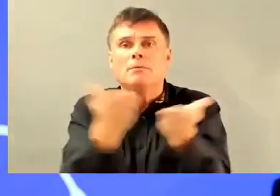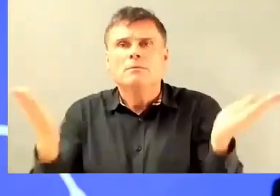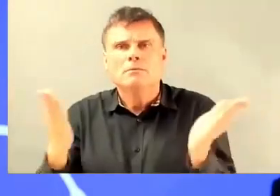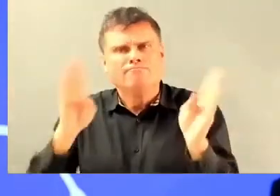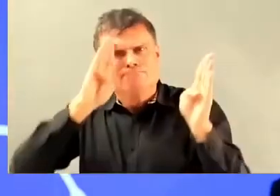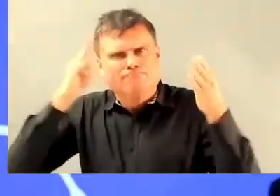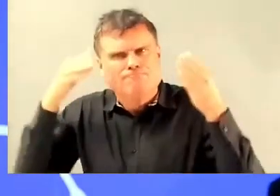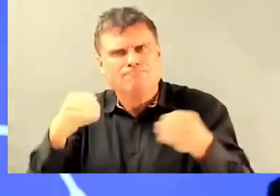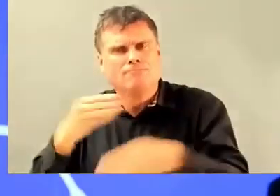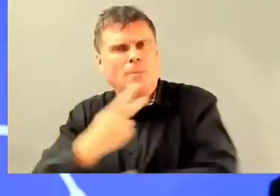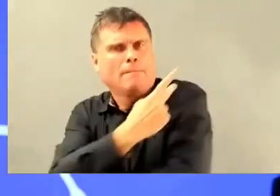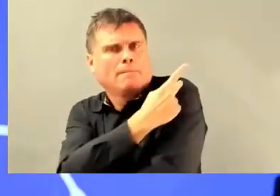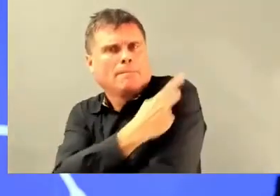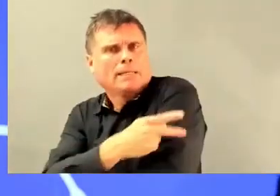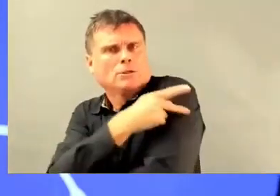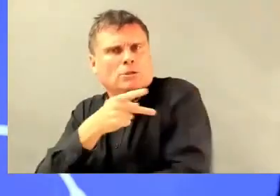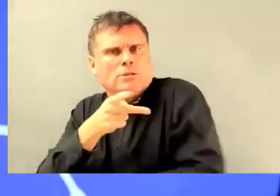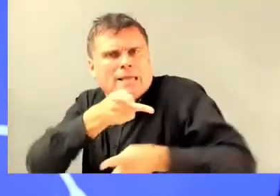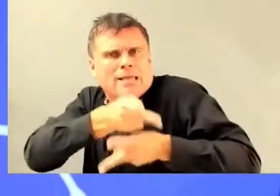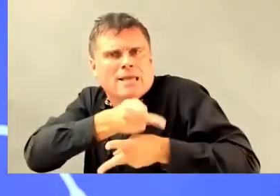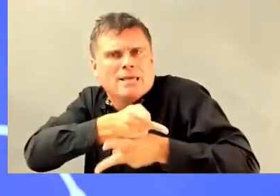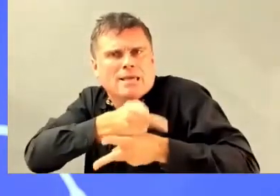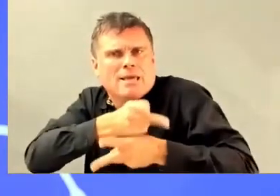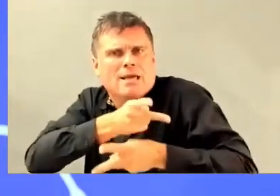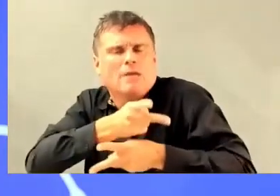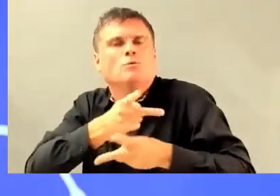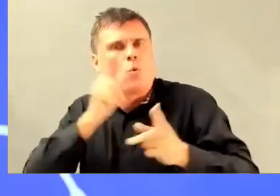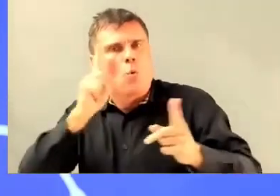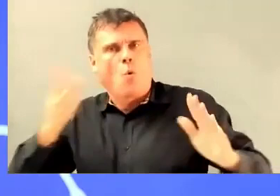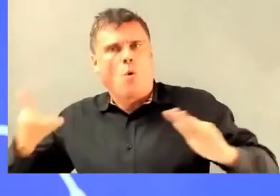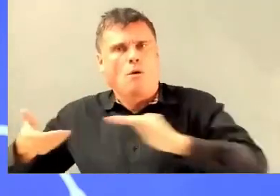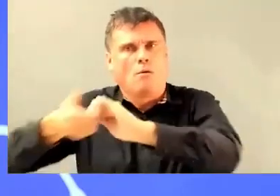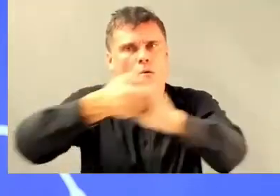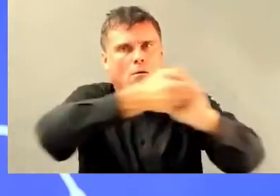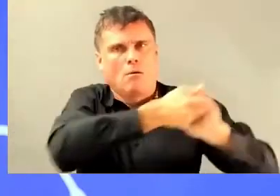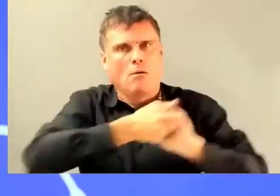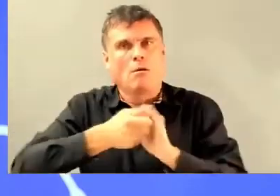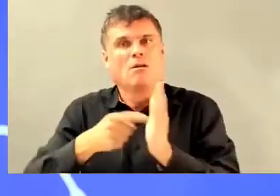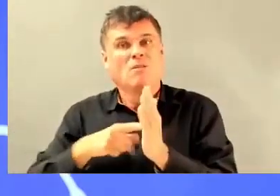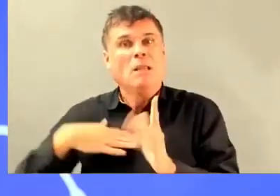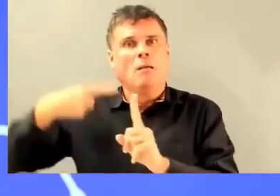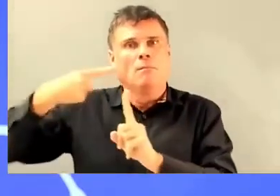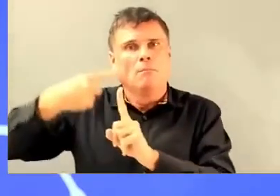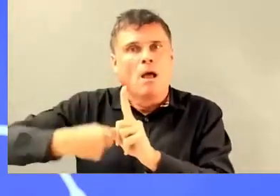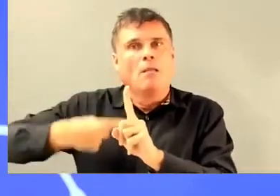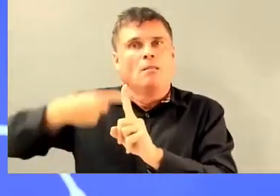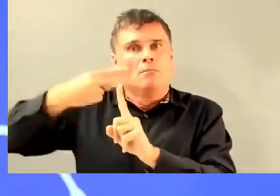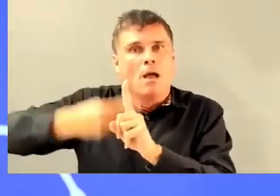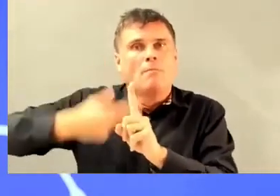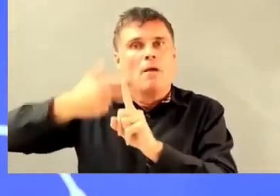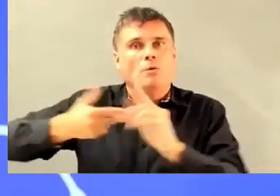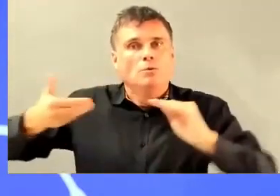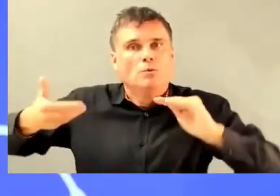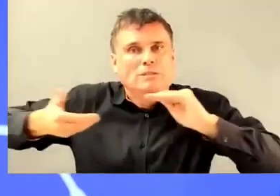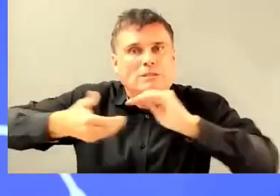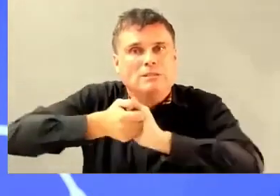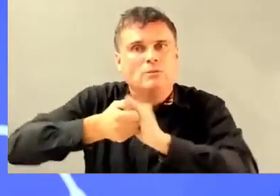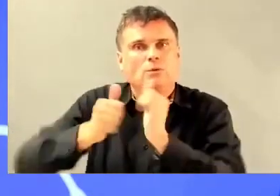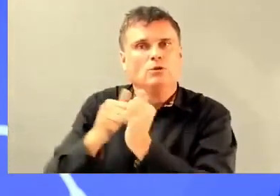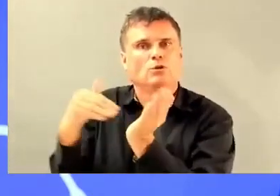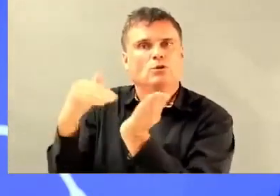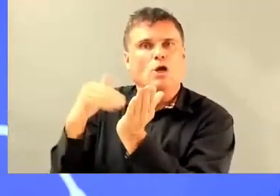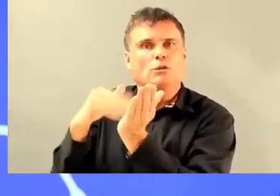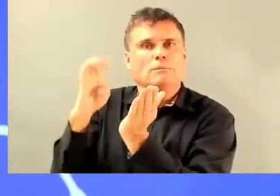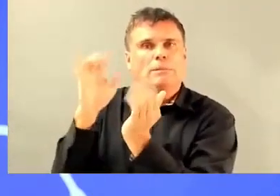a result of months of collaboration with the Doctors of BC. And subsequent to that, we signed an agreement